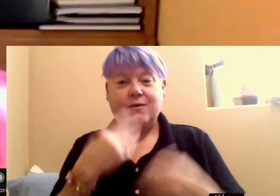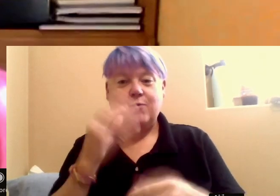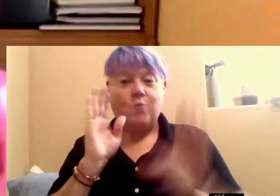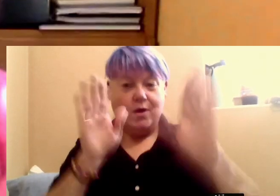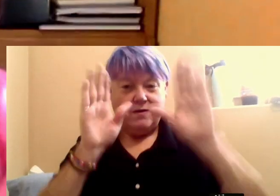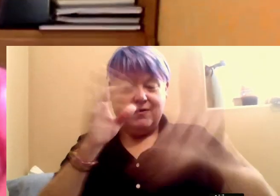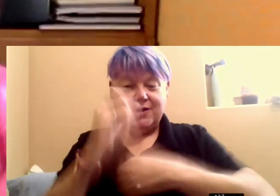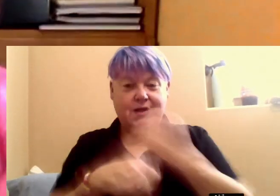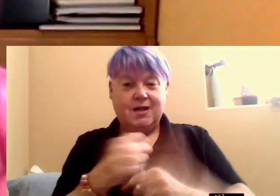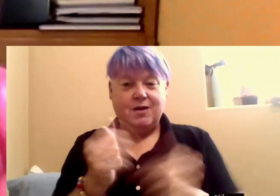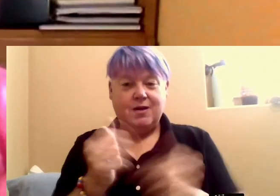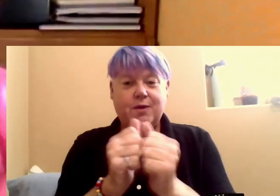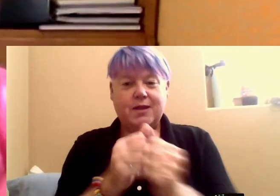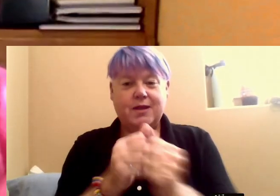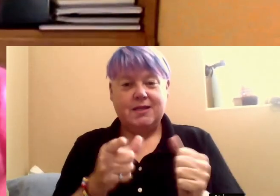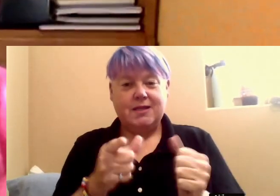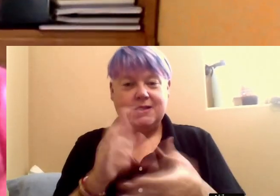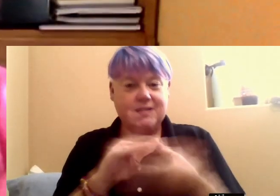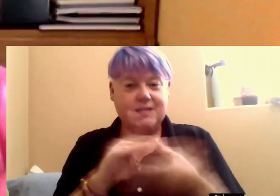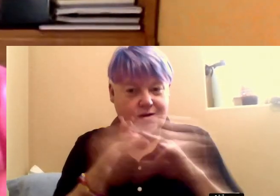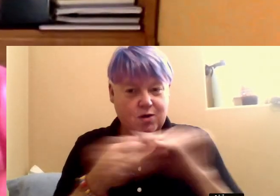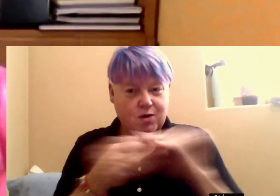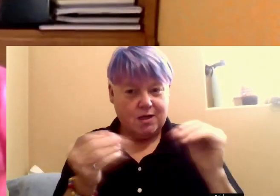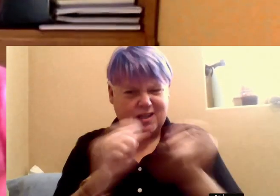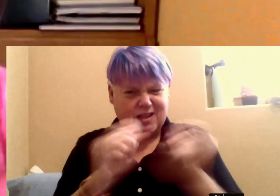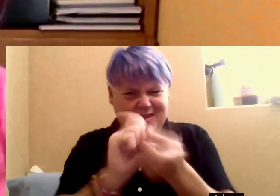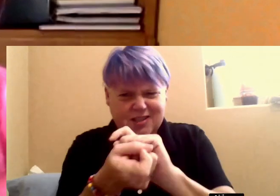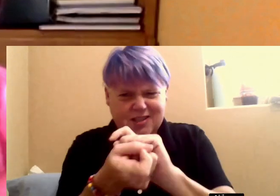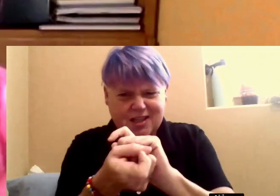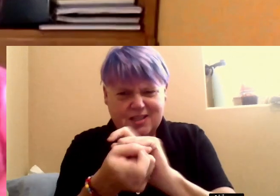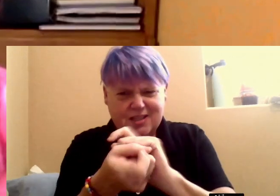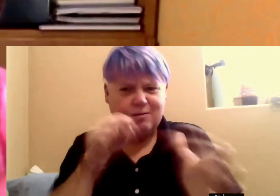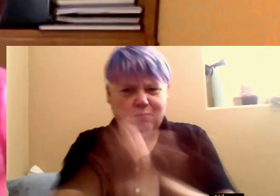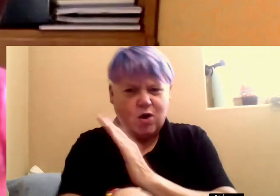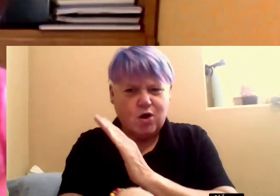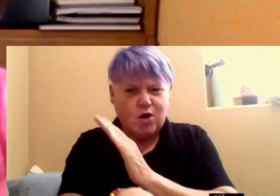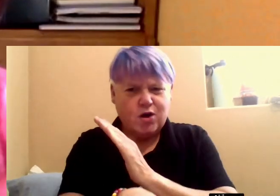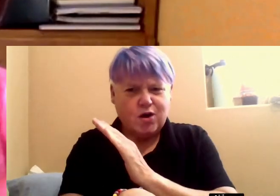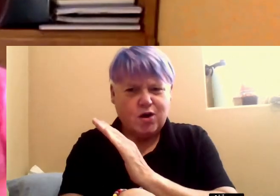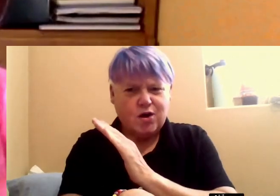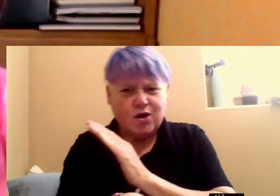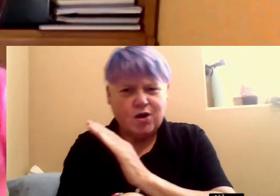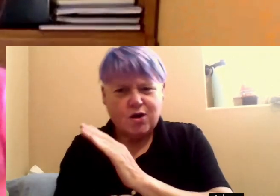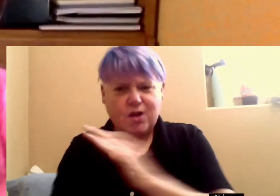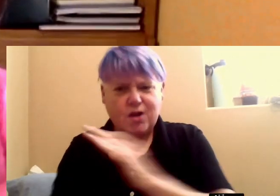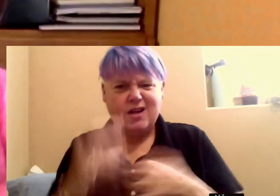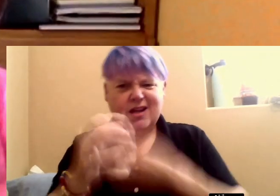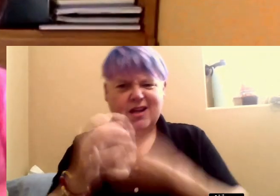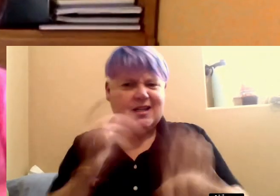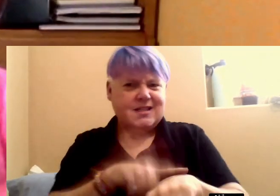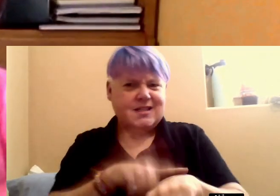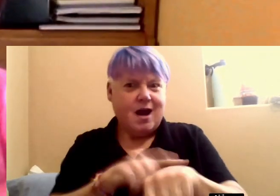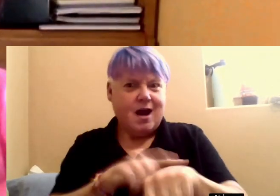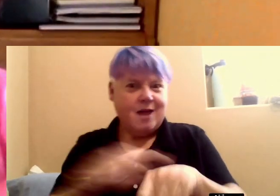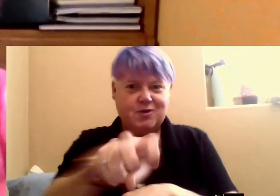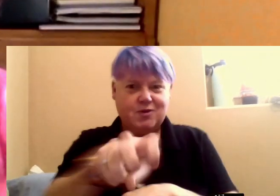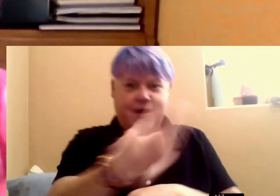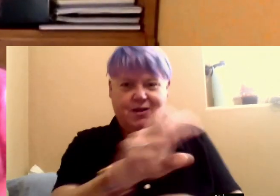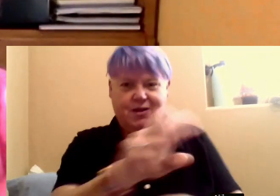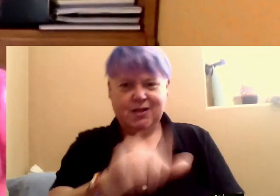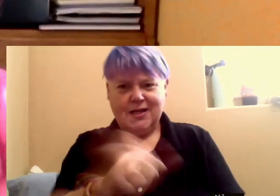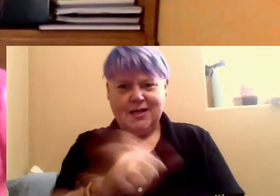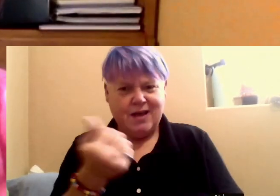a story that's got shape-shifting, murder, interdimensional travel, and other kinds of strange